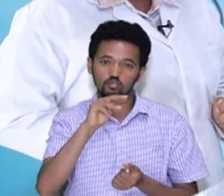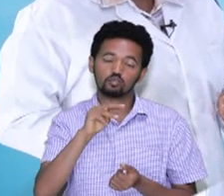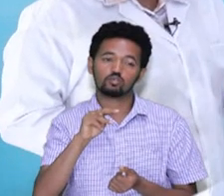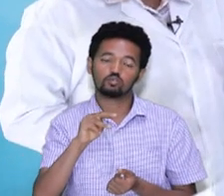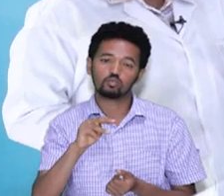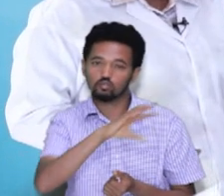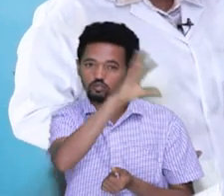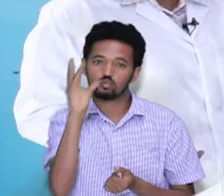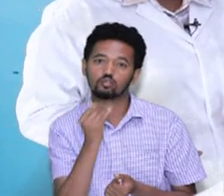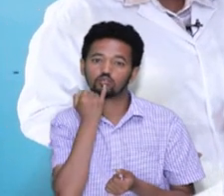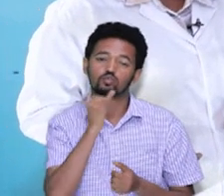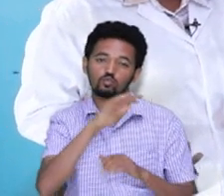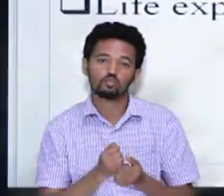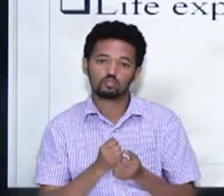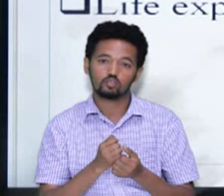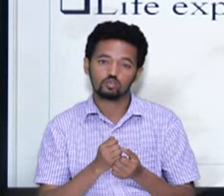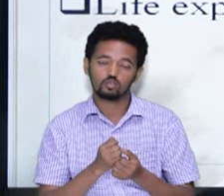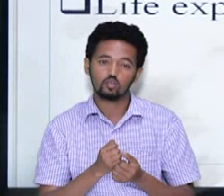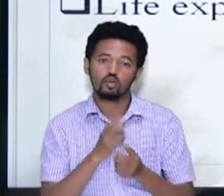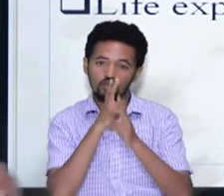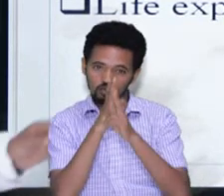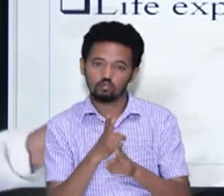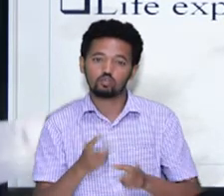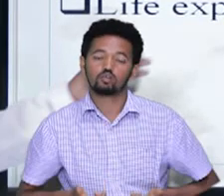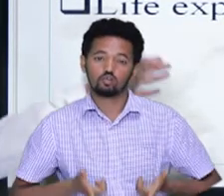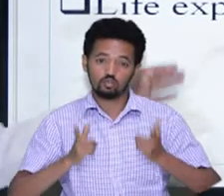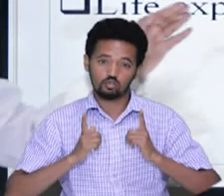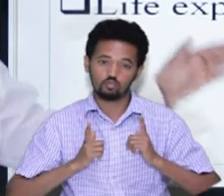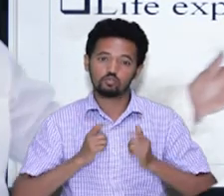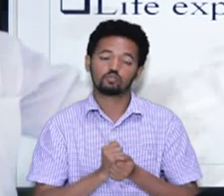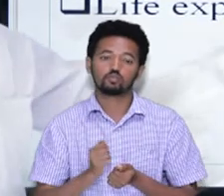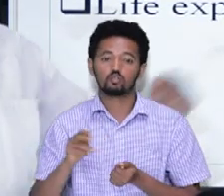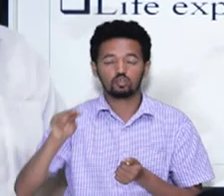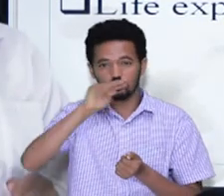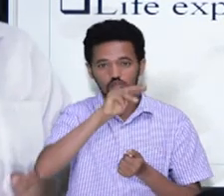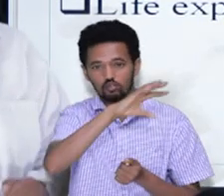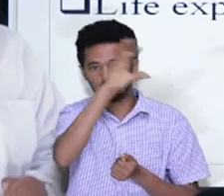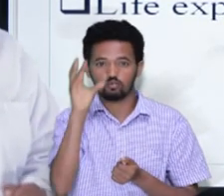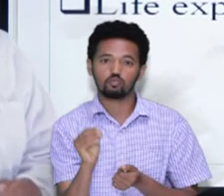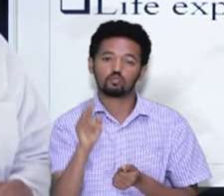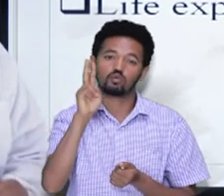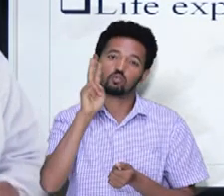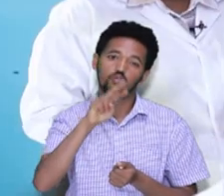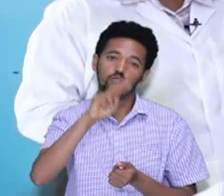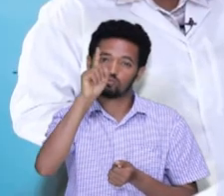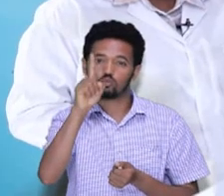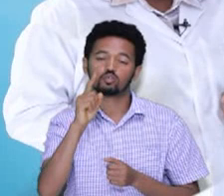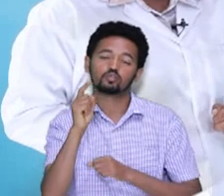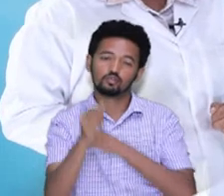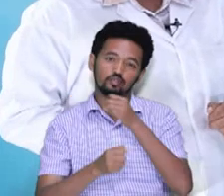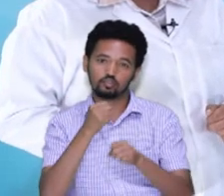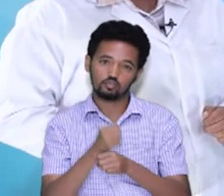populous of all regions. Average life expectancy of East Africa is 51 years.